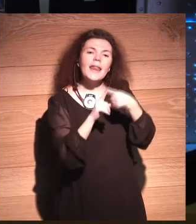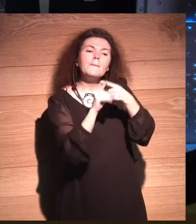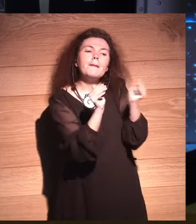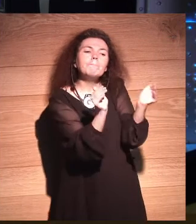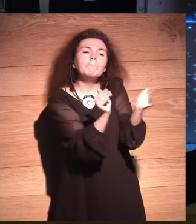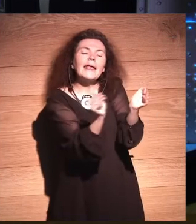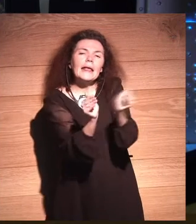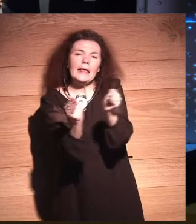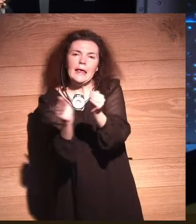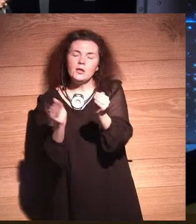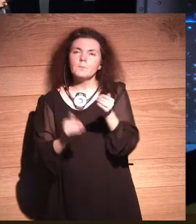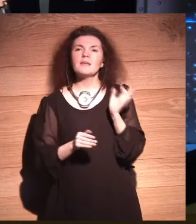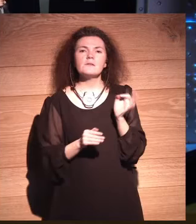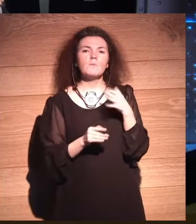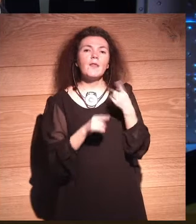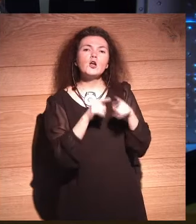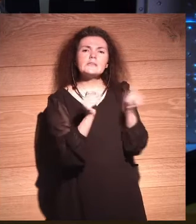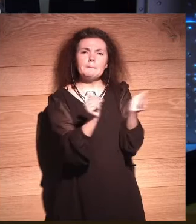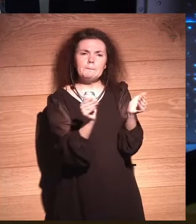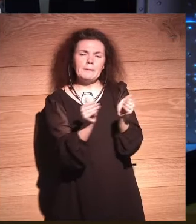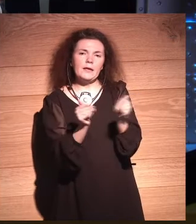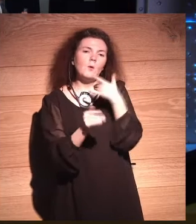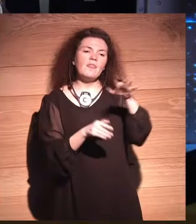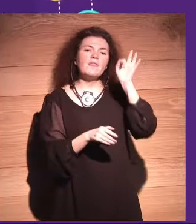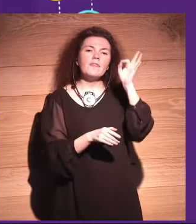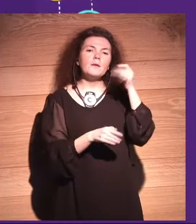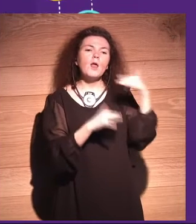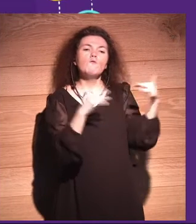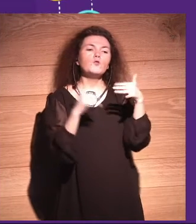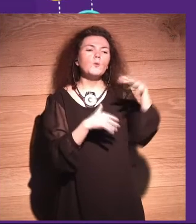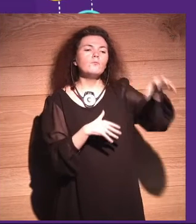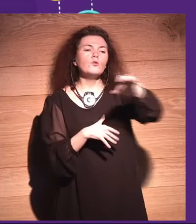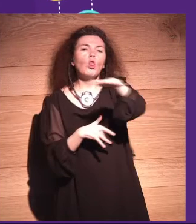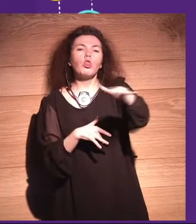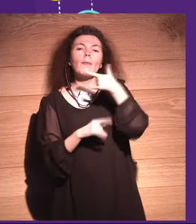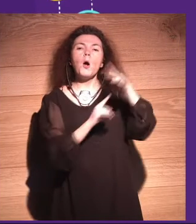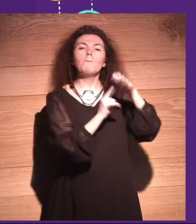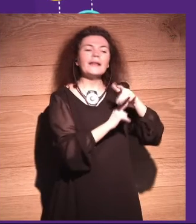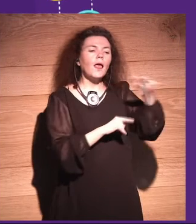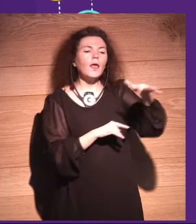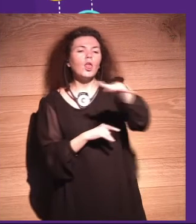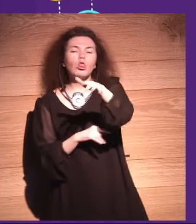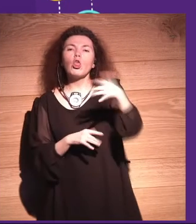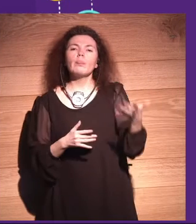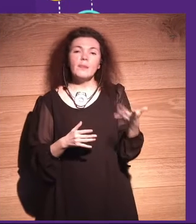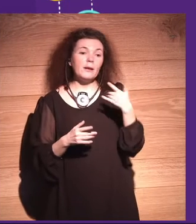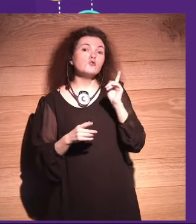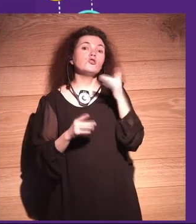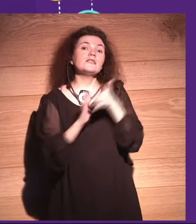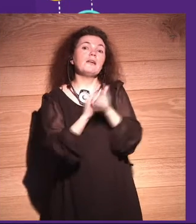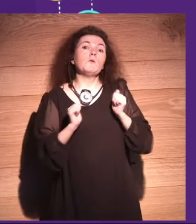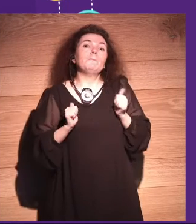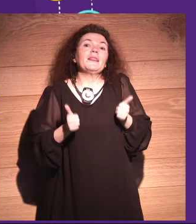playground or where to put a football pitch. But that's only the beginning. What we're beginning to see around the